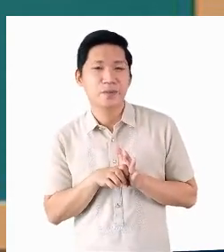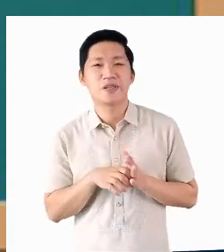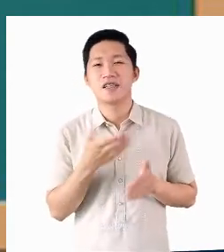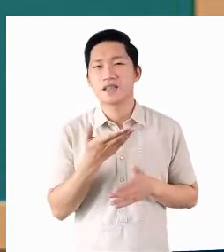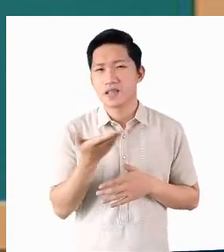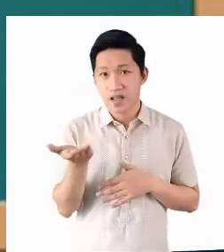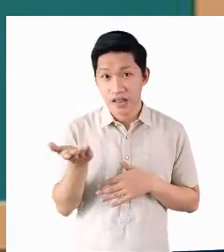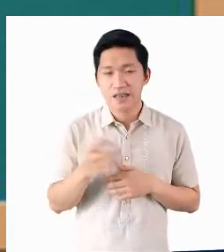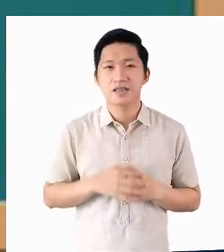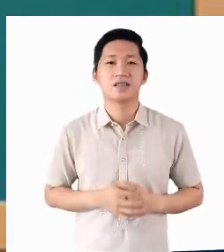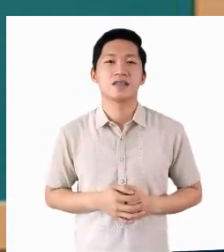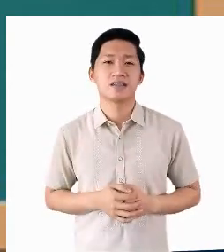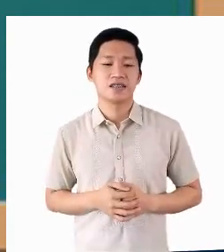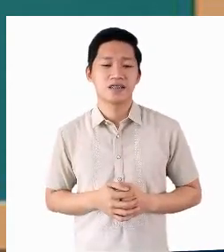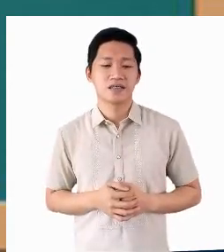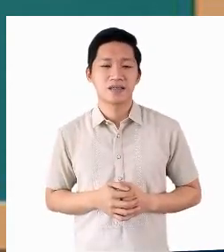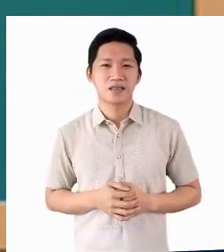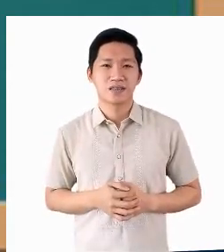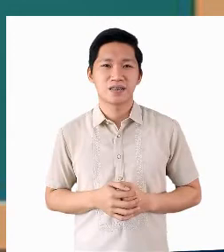Examples are